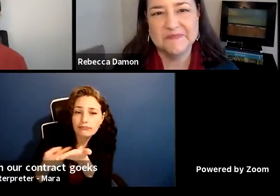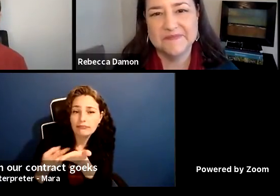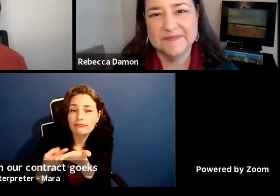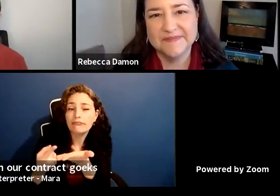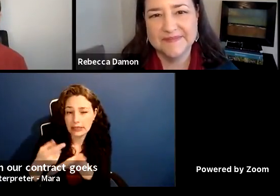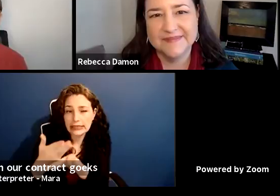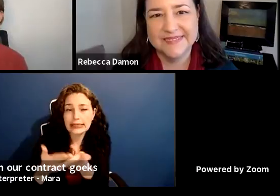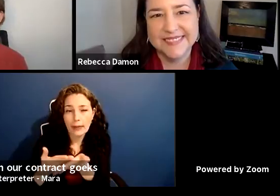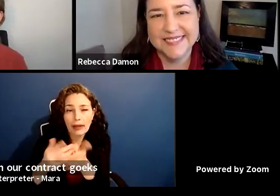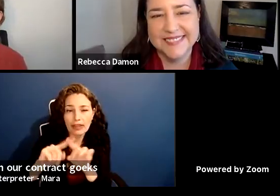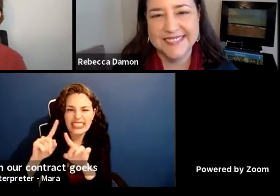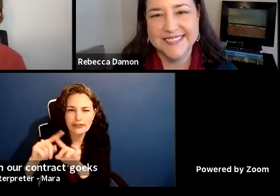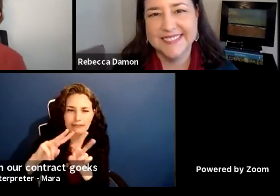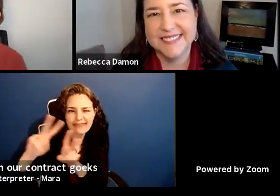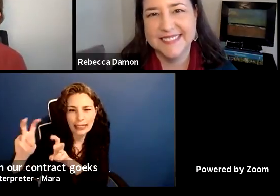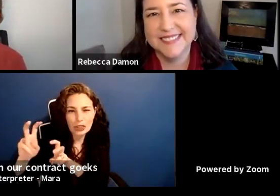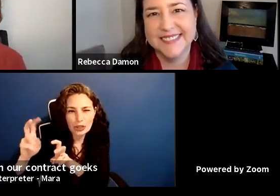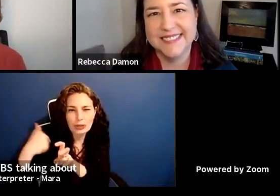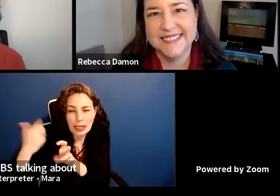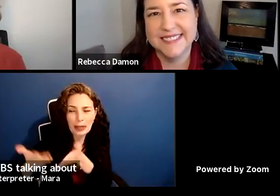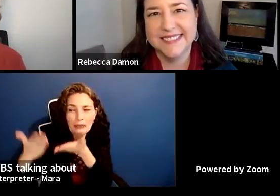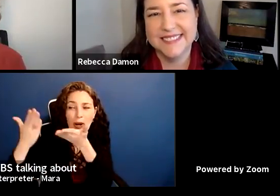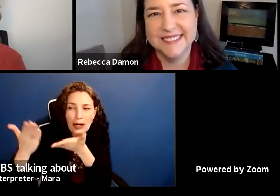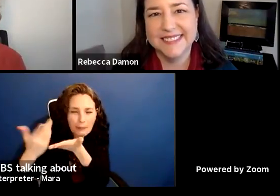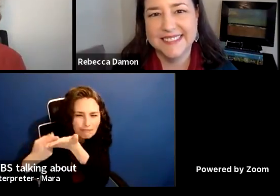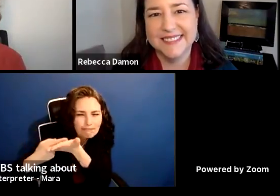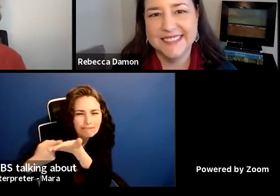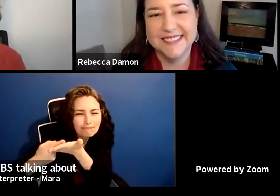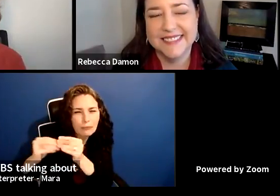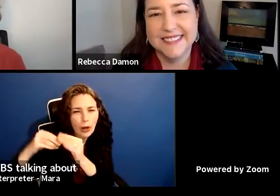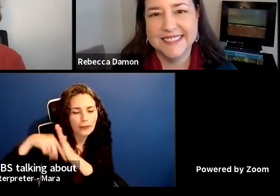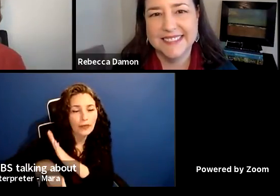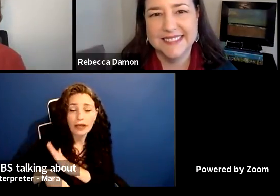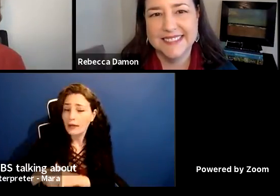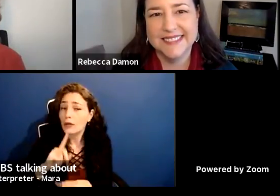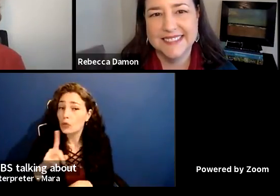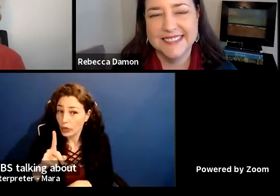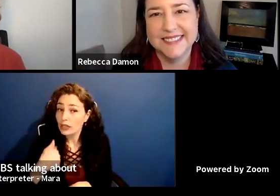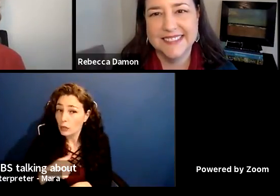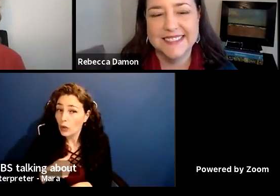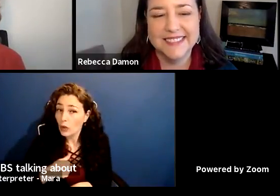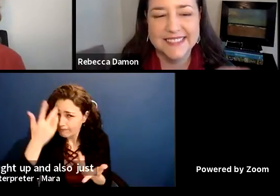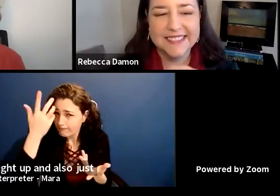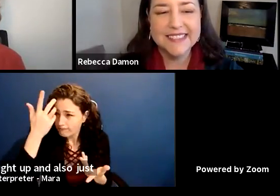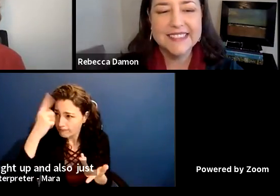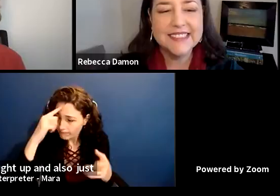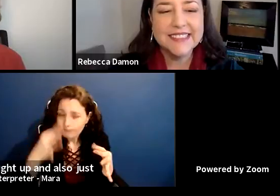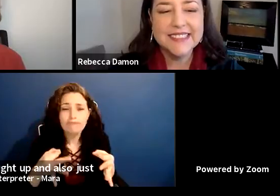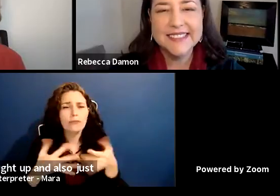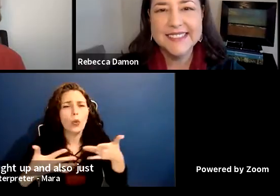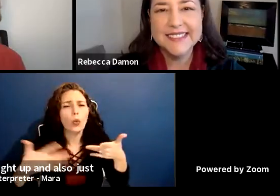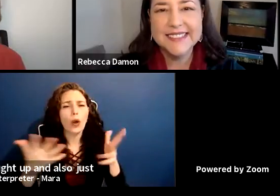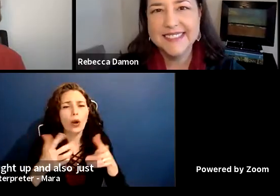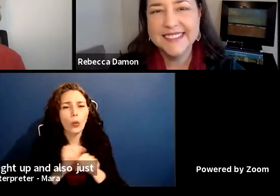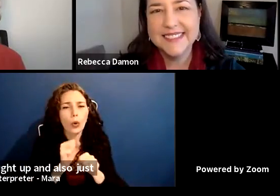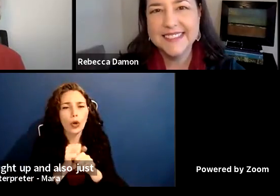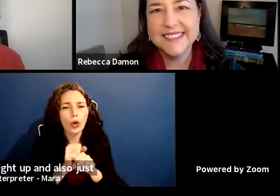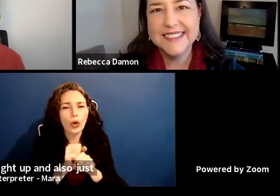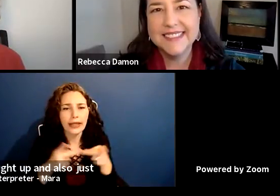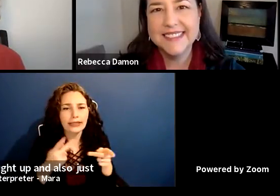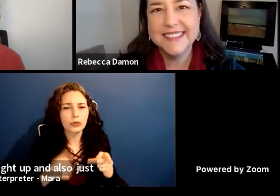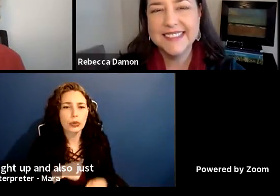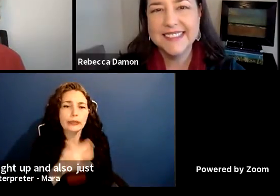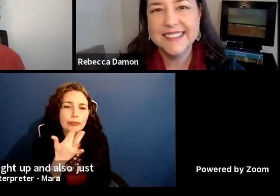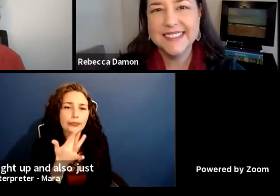some of those issues that I brought up, but also just determining what kind of workplace we want to have, what